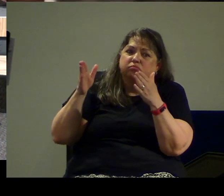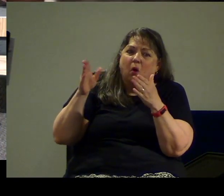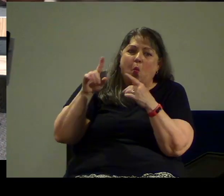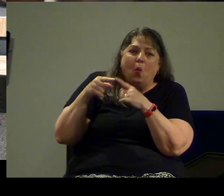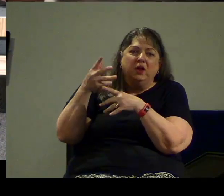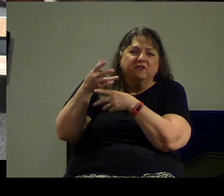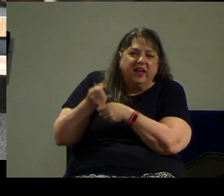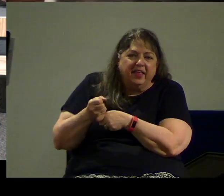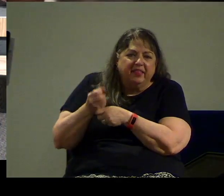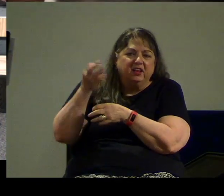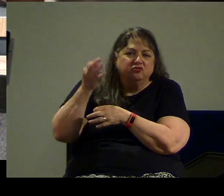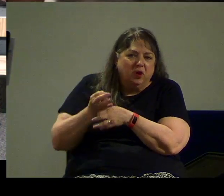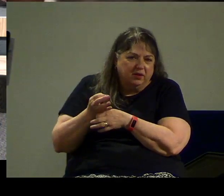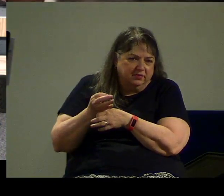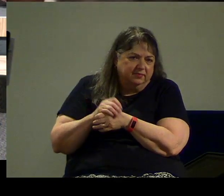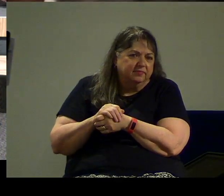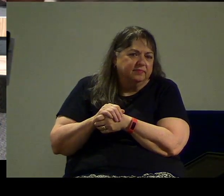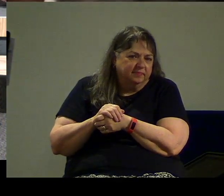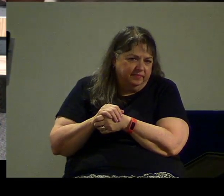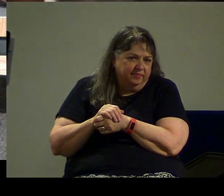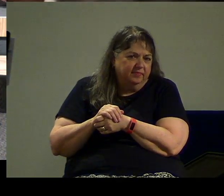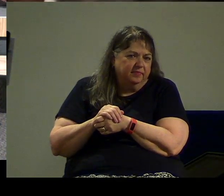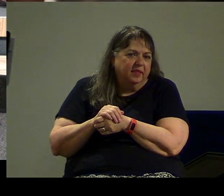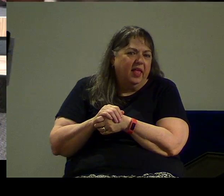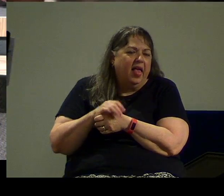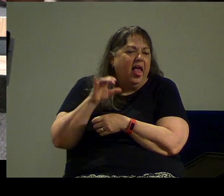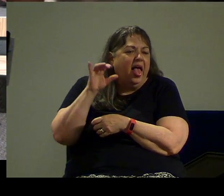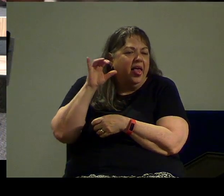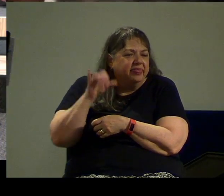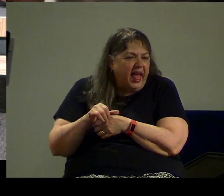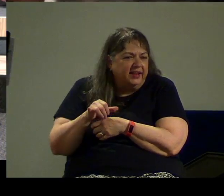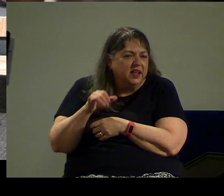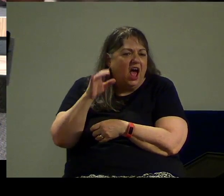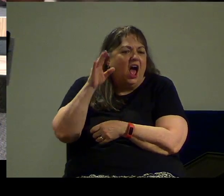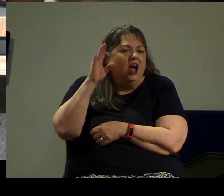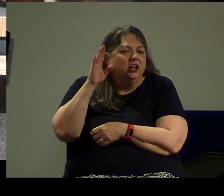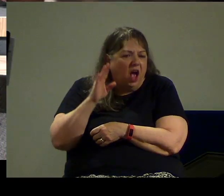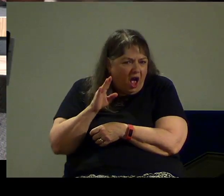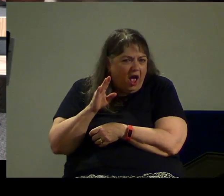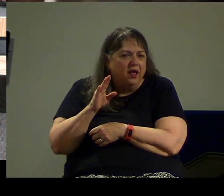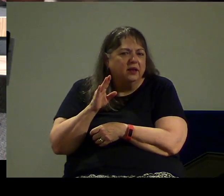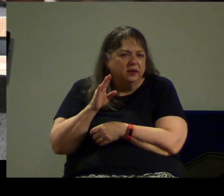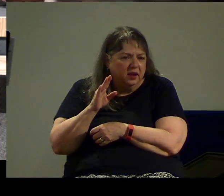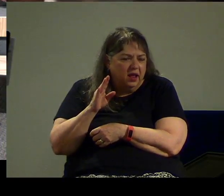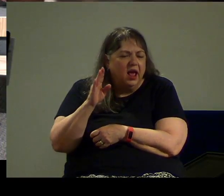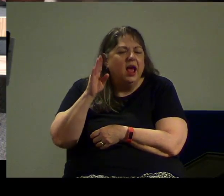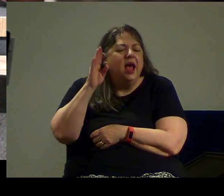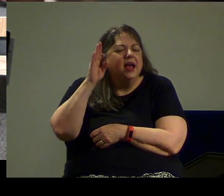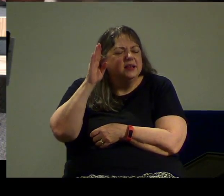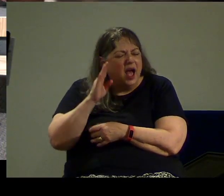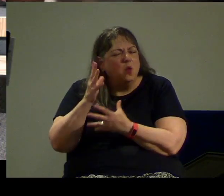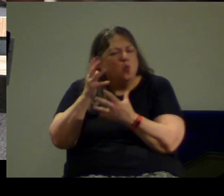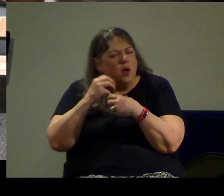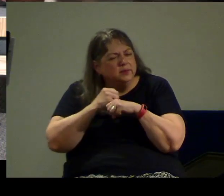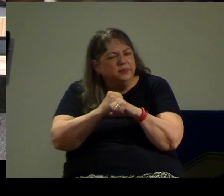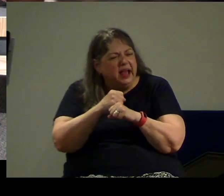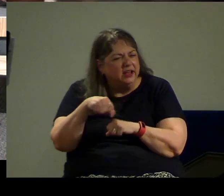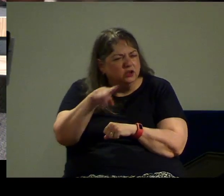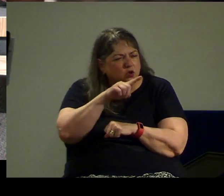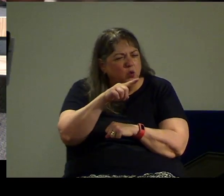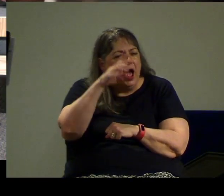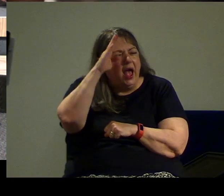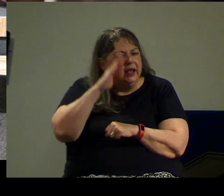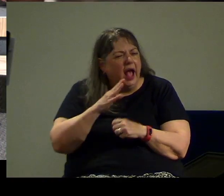power of God at work in your life. God is out for your good. God is looking out for you.